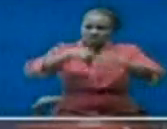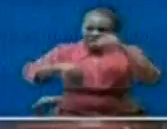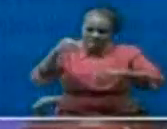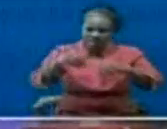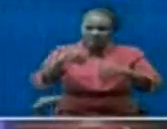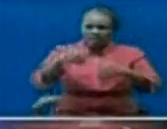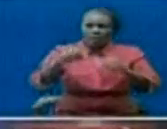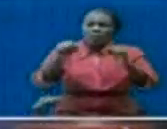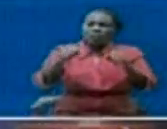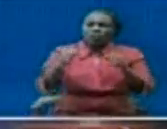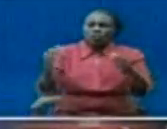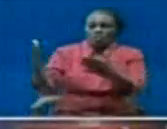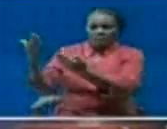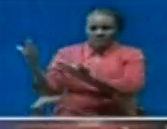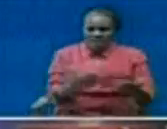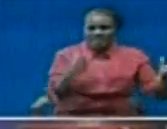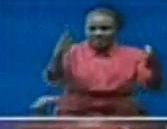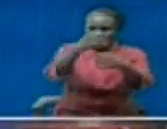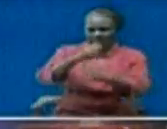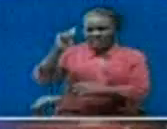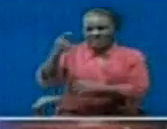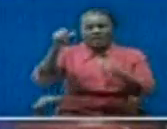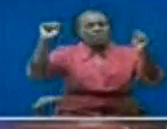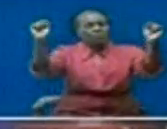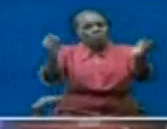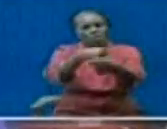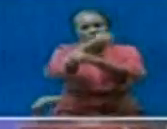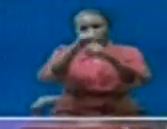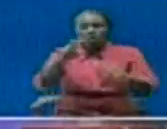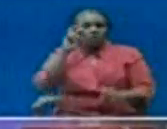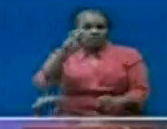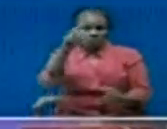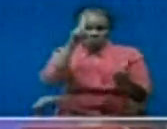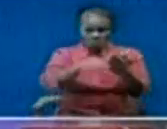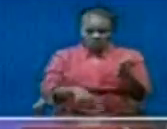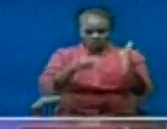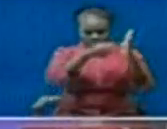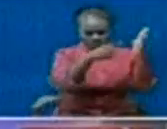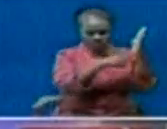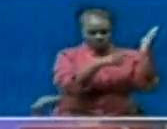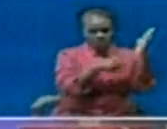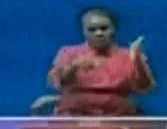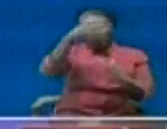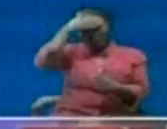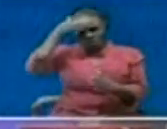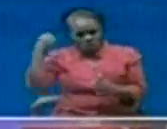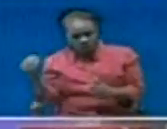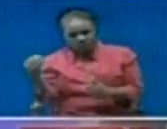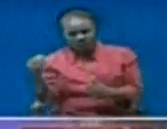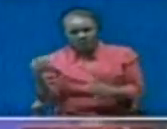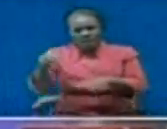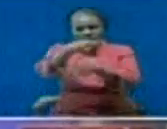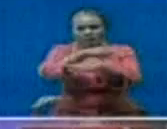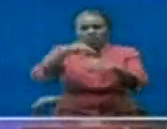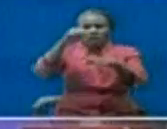actually deliver trust to Kenyans? It cannot. So what we're looking at here is the issues that were brought in under the